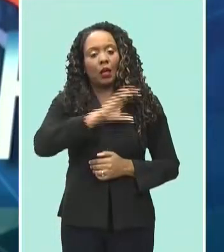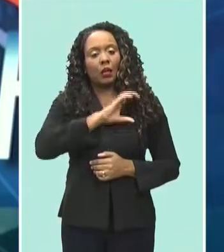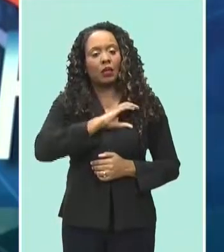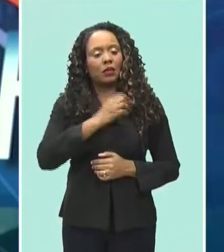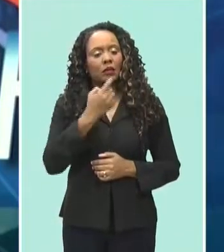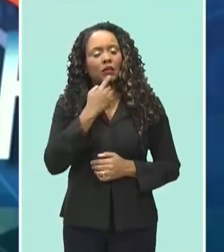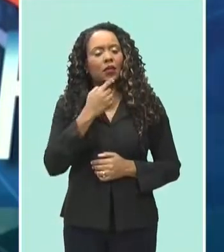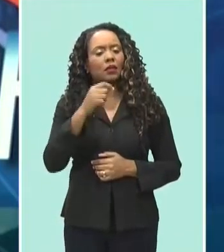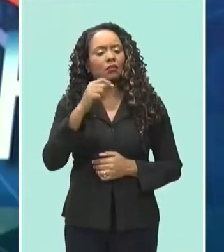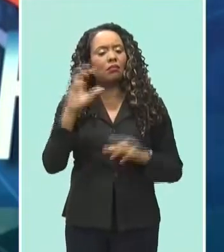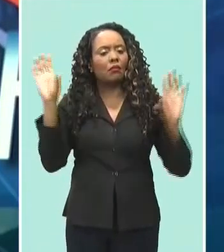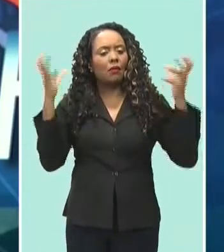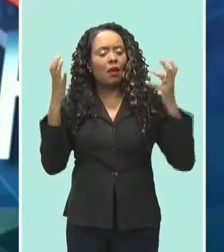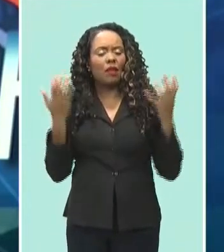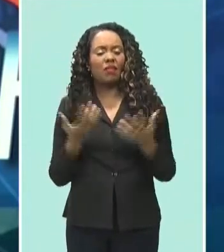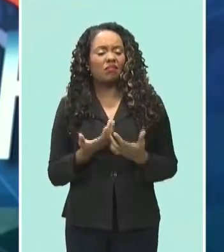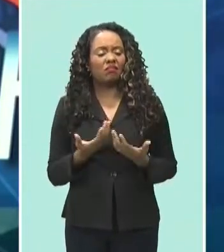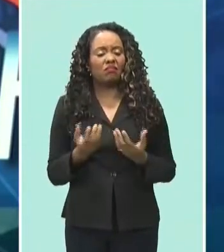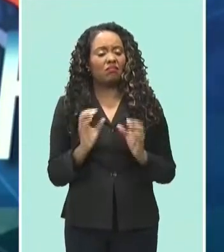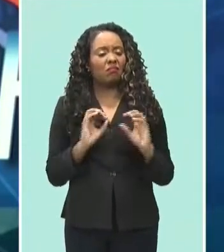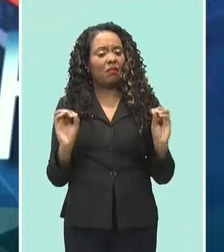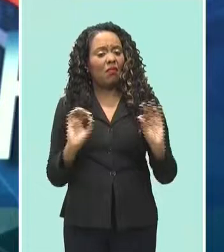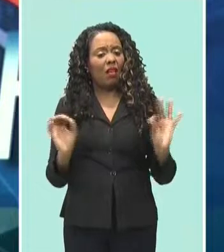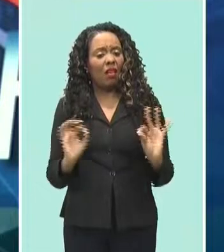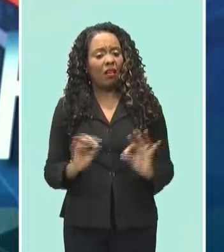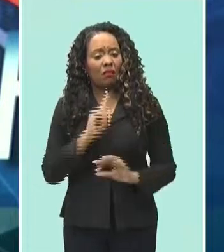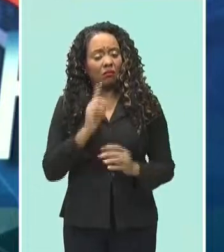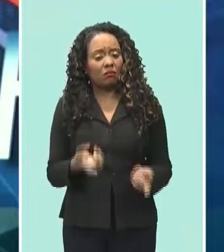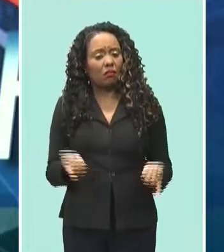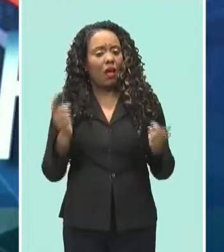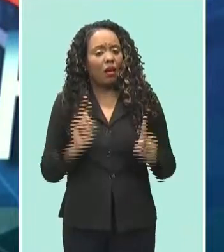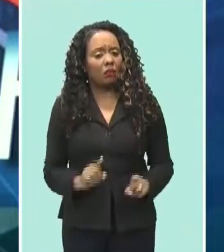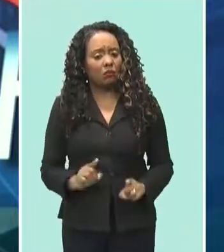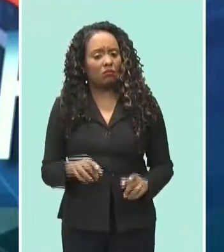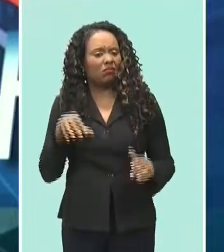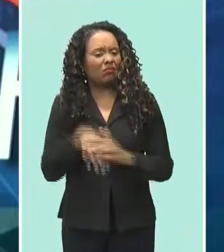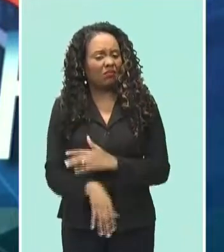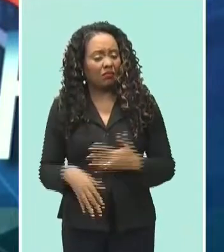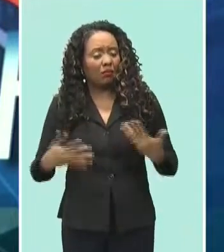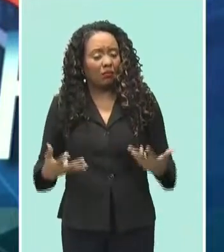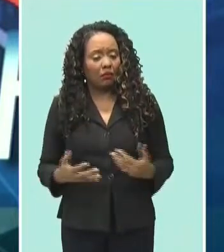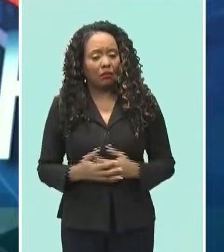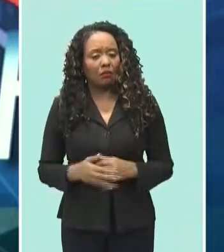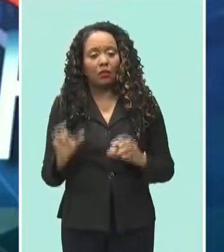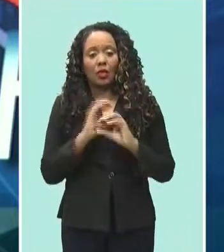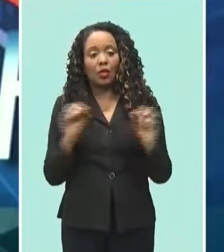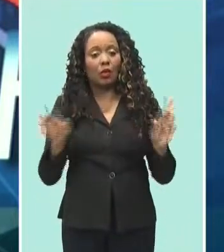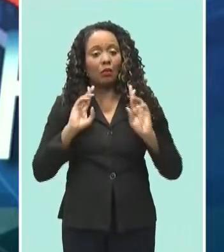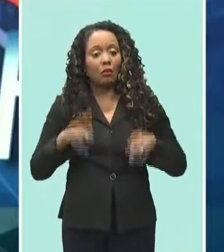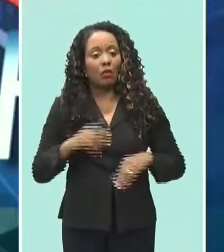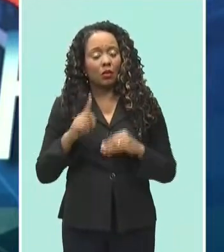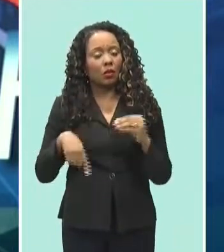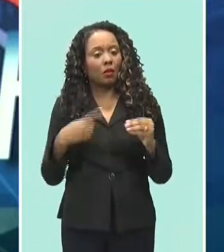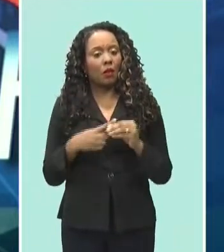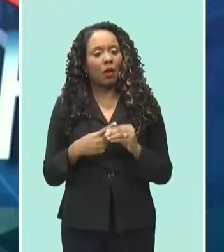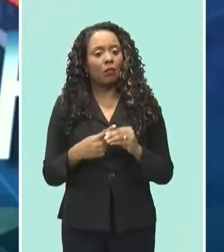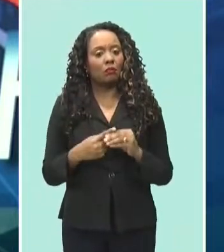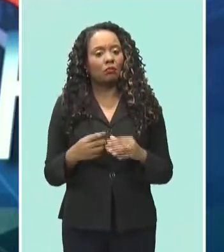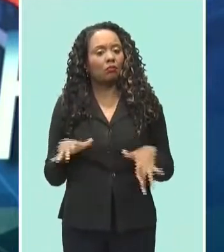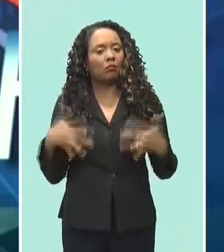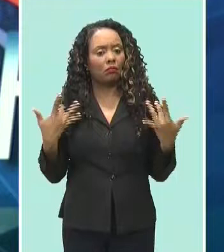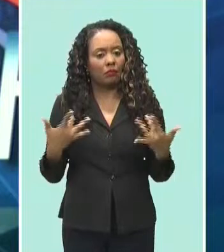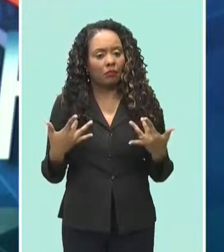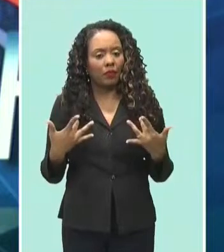relatively incident-free Crop Over 2019. In fact, Police Public Relations Officer Inspector Rodney Innes says there were no reports of major